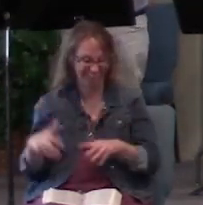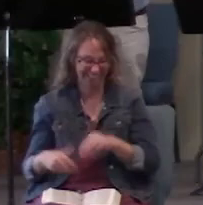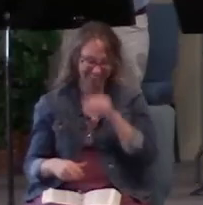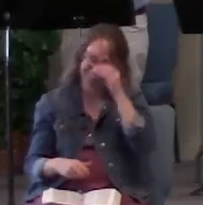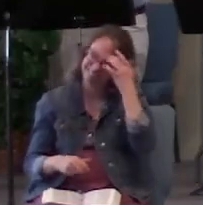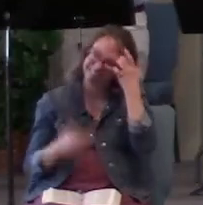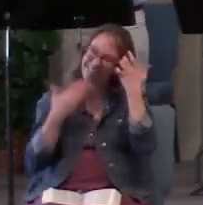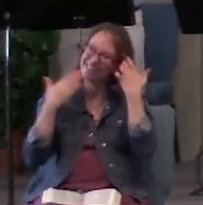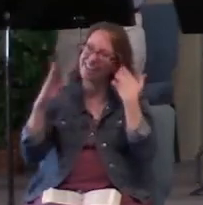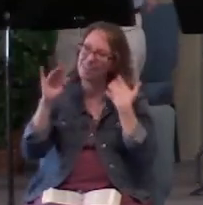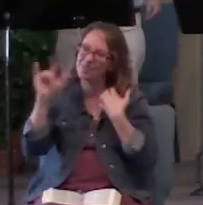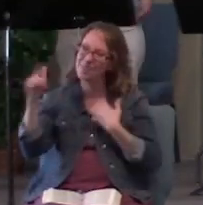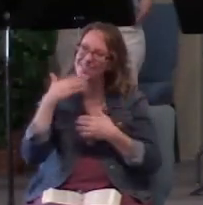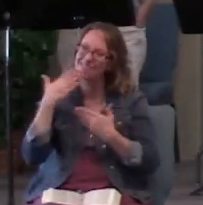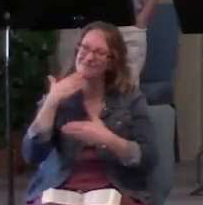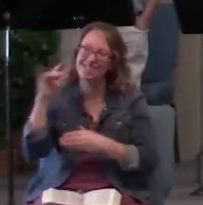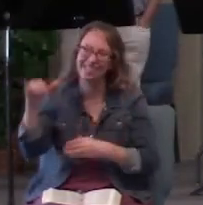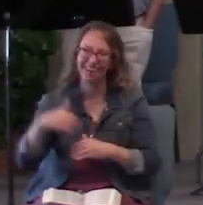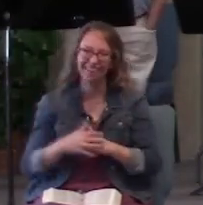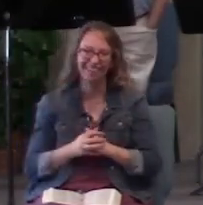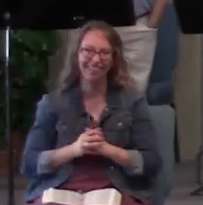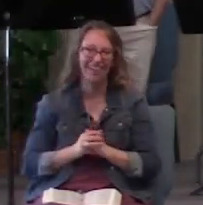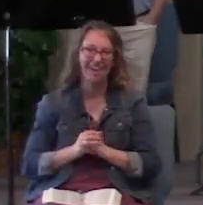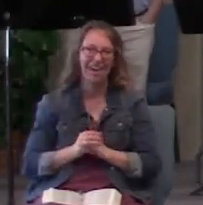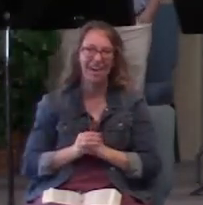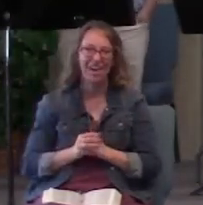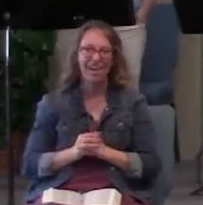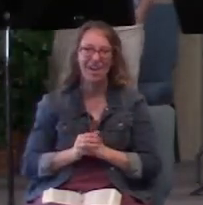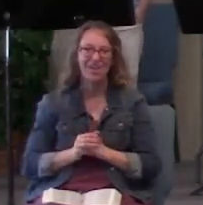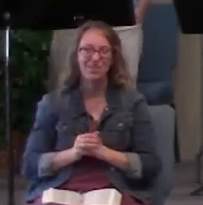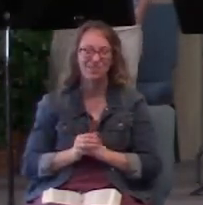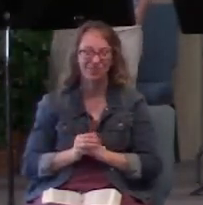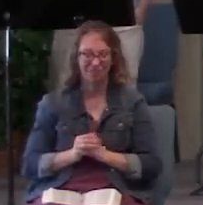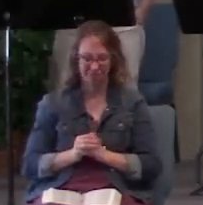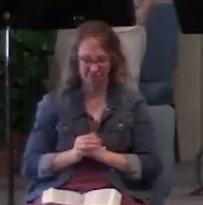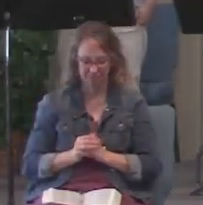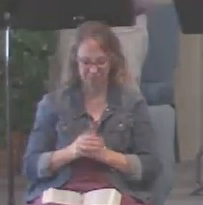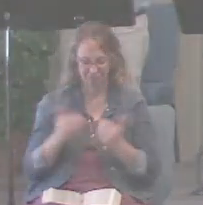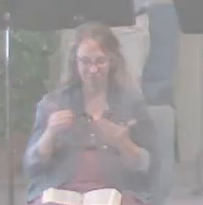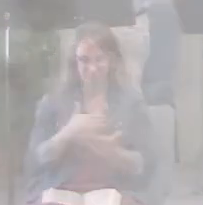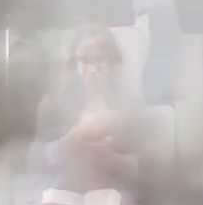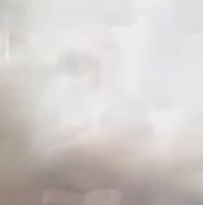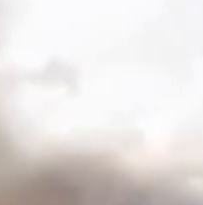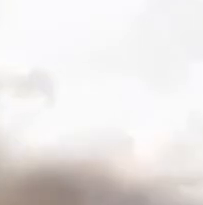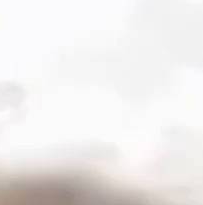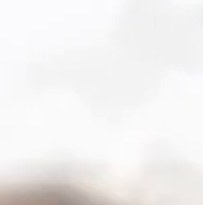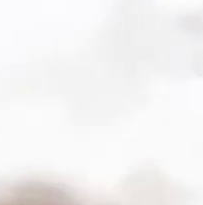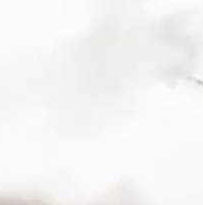Thank you, Bill. I appreciate that. Let's sing.